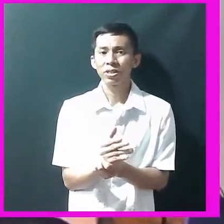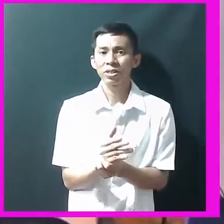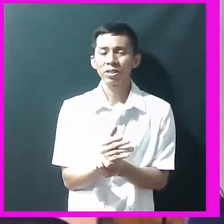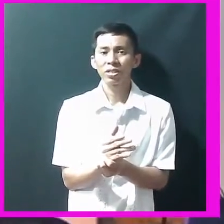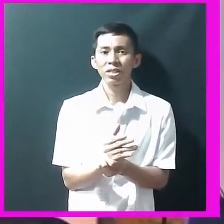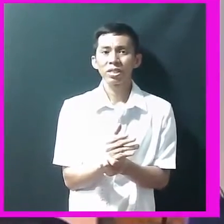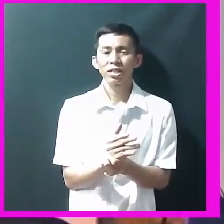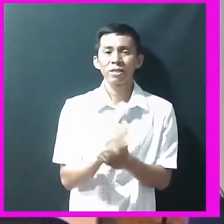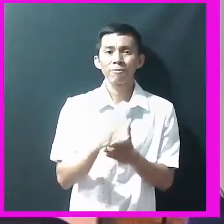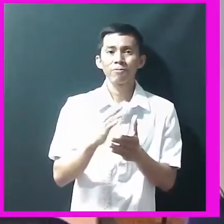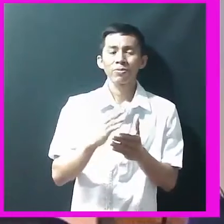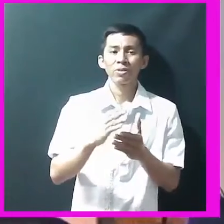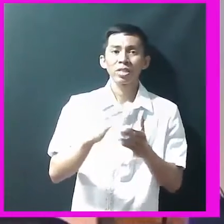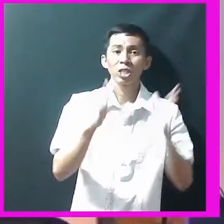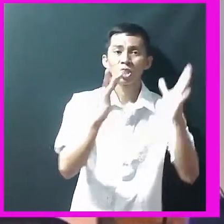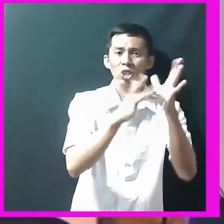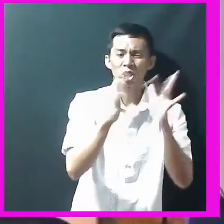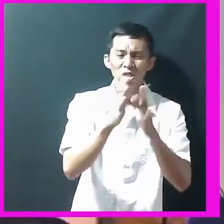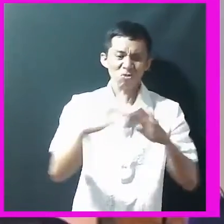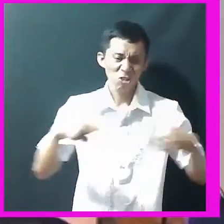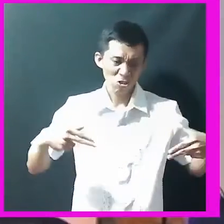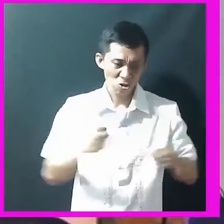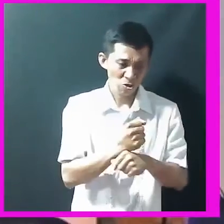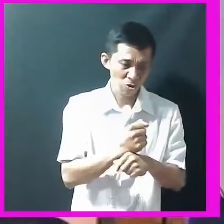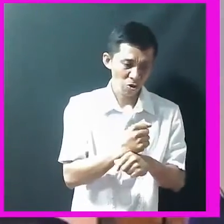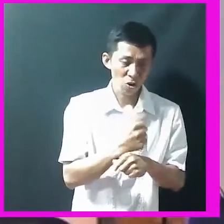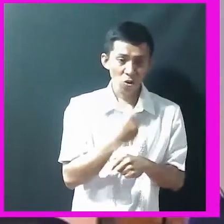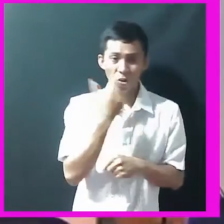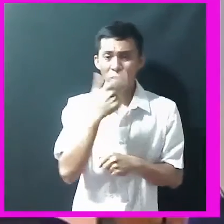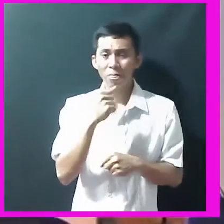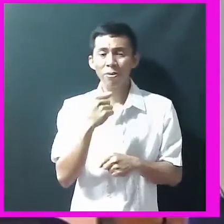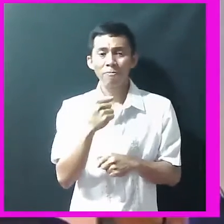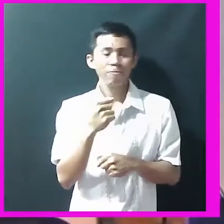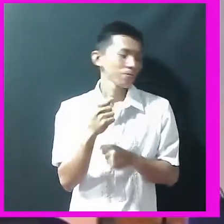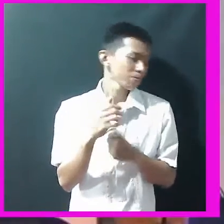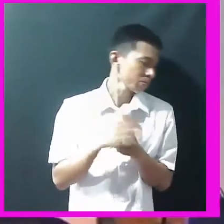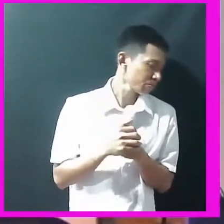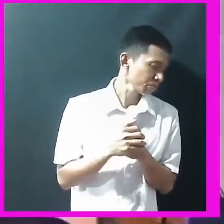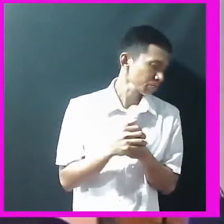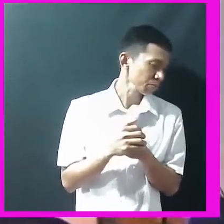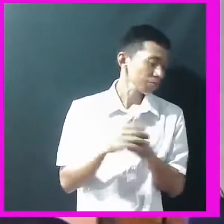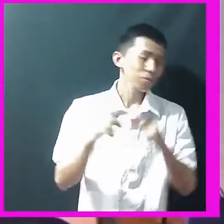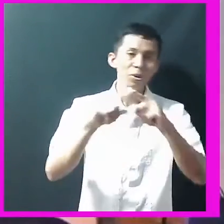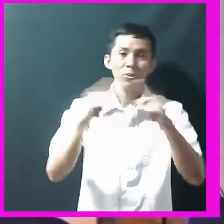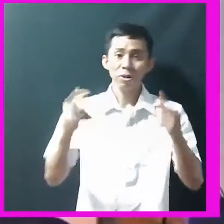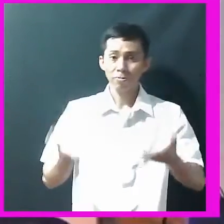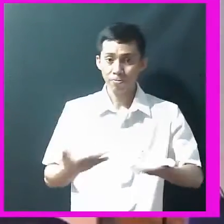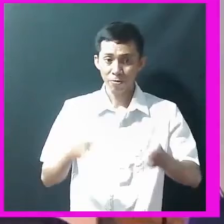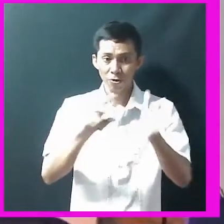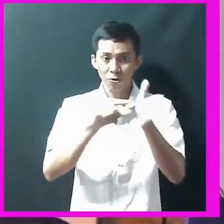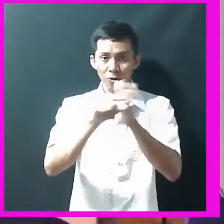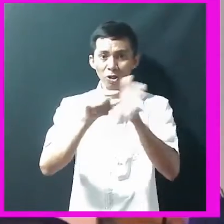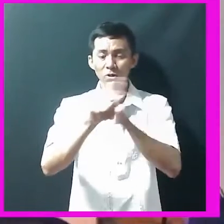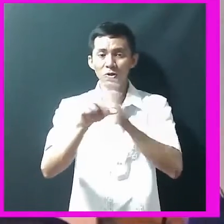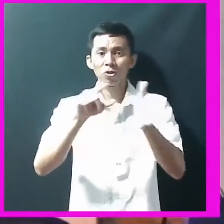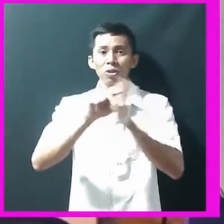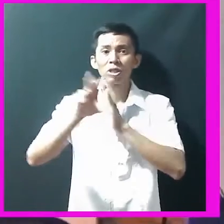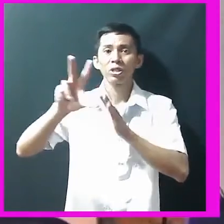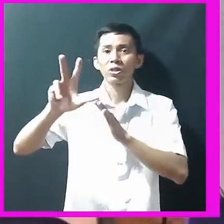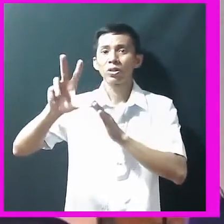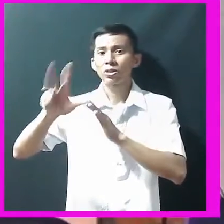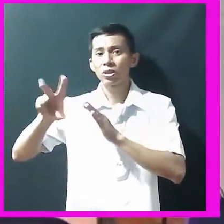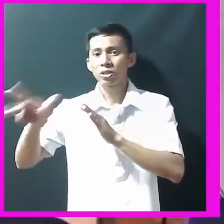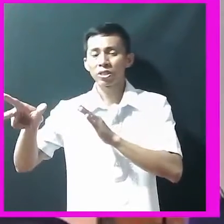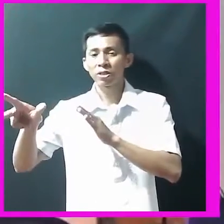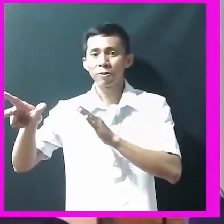there is that accusation against the lovingly Lord Jesus Christ. But here in verses 33 down